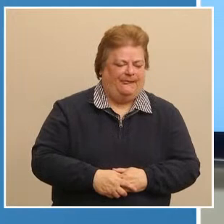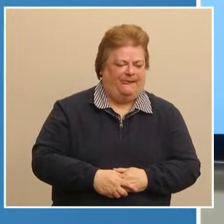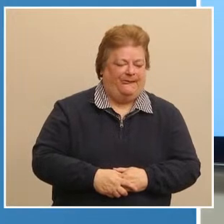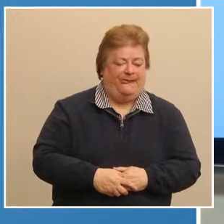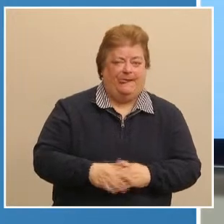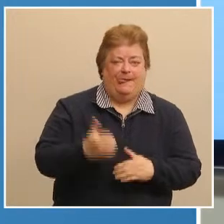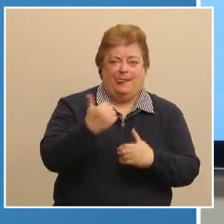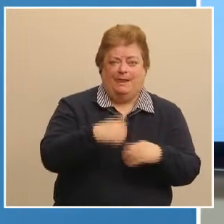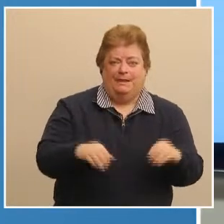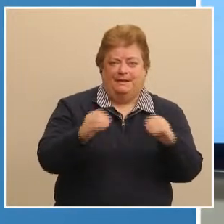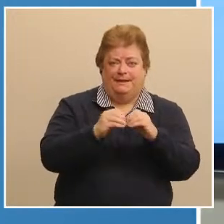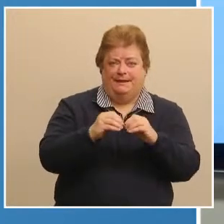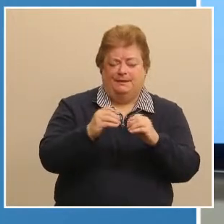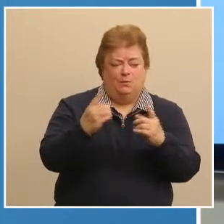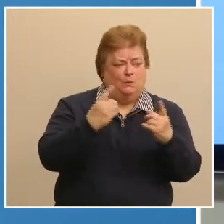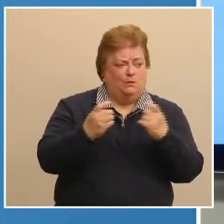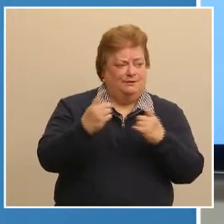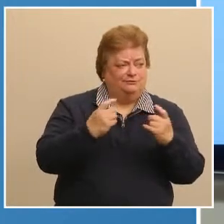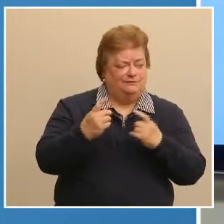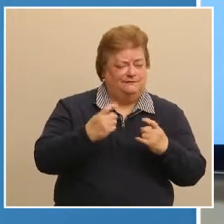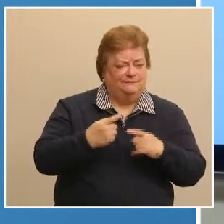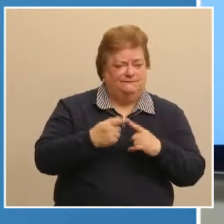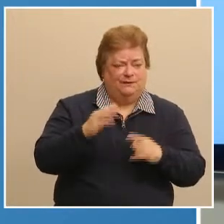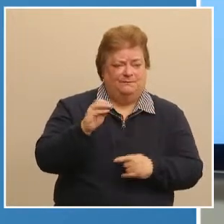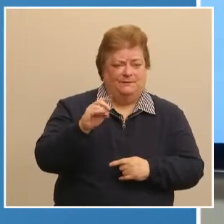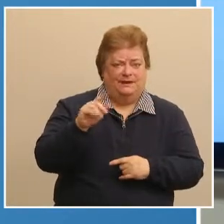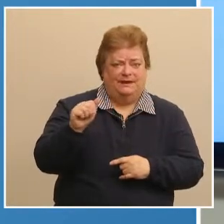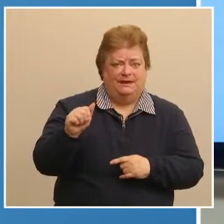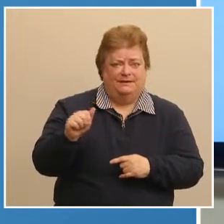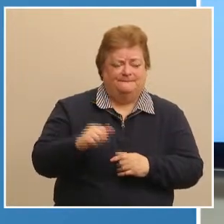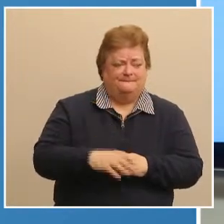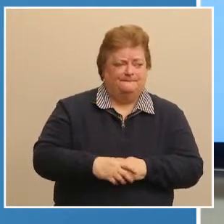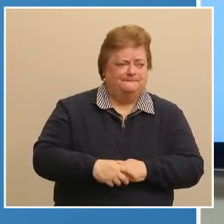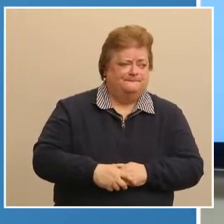Okay, are there any further questions from the media?